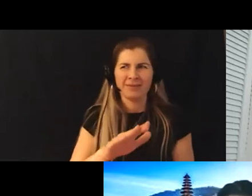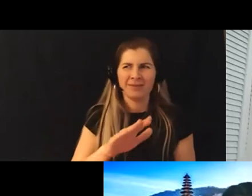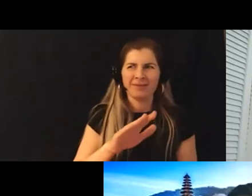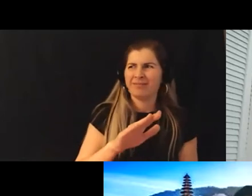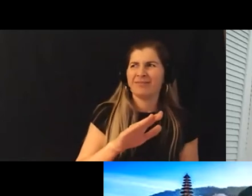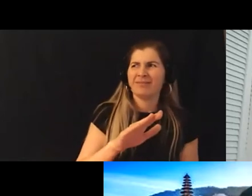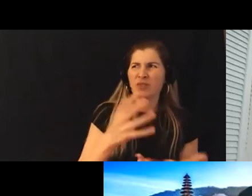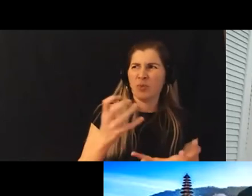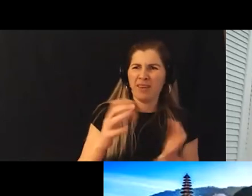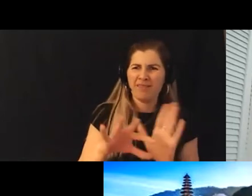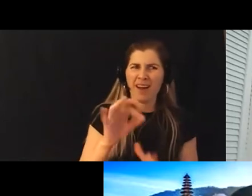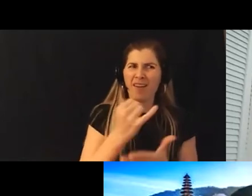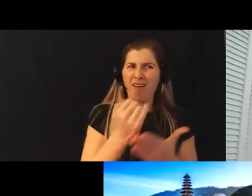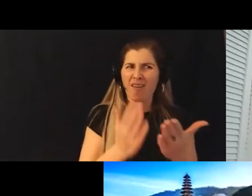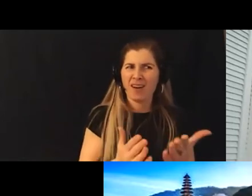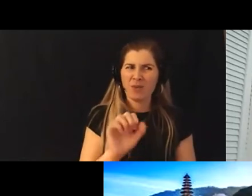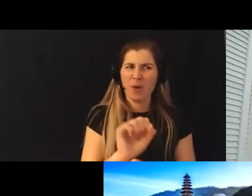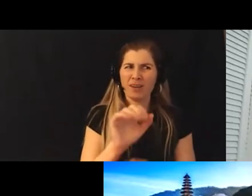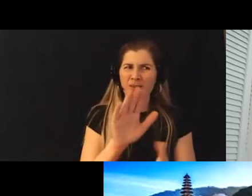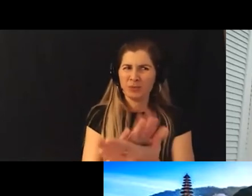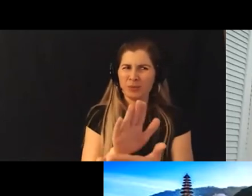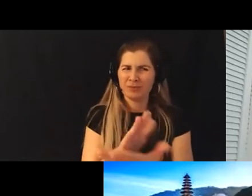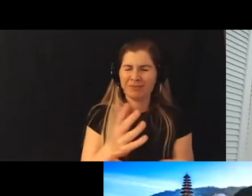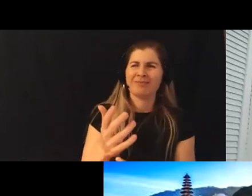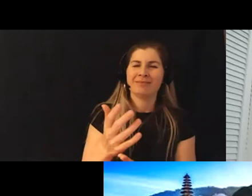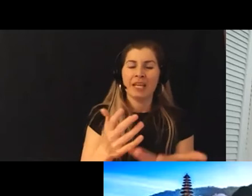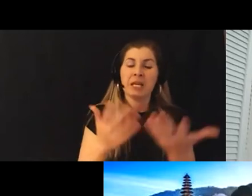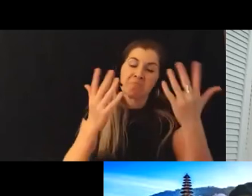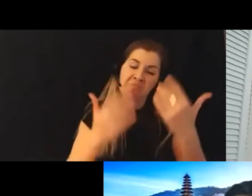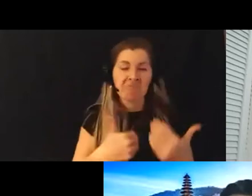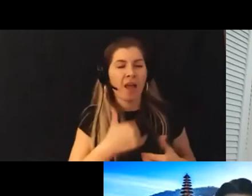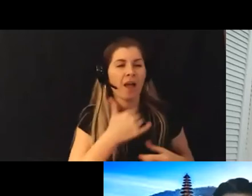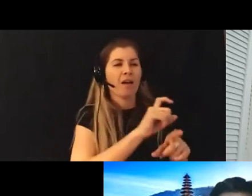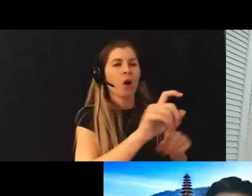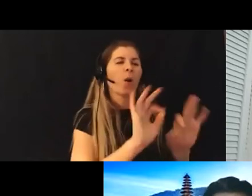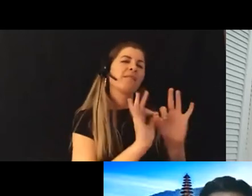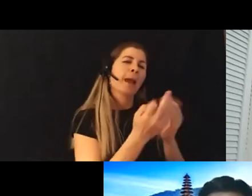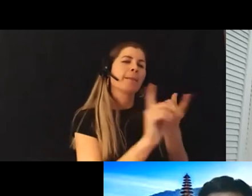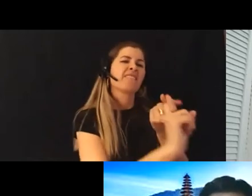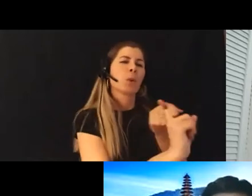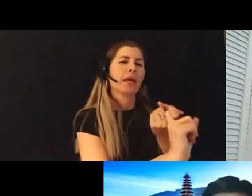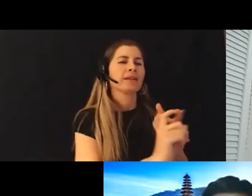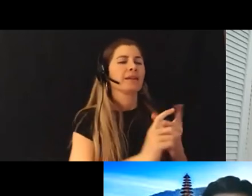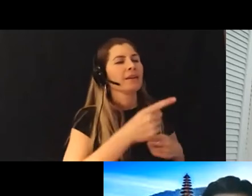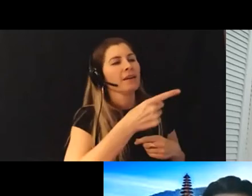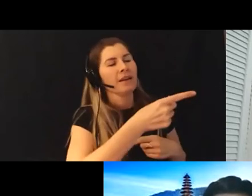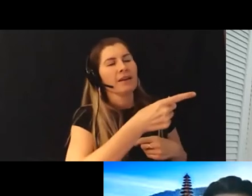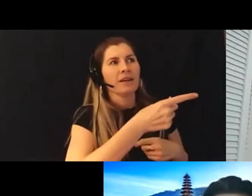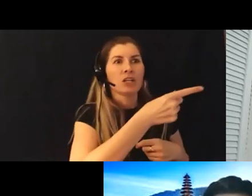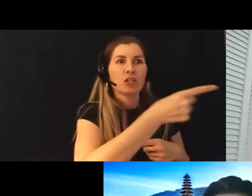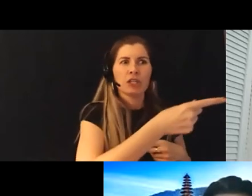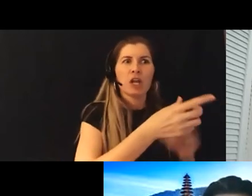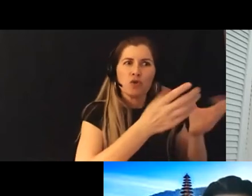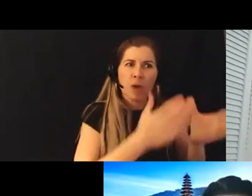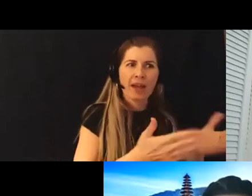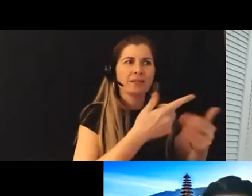find an artist to work in schools? And I called a family friend who was a director, an actress. And